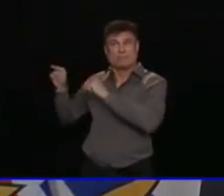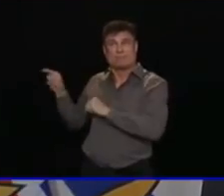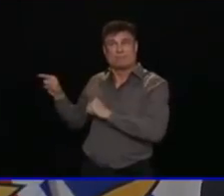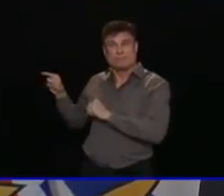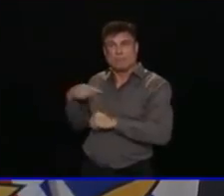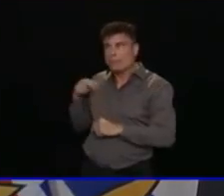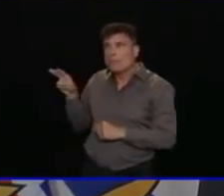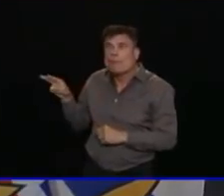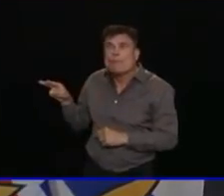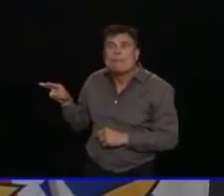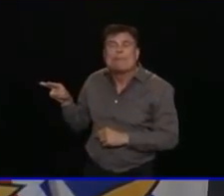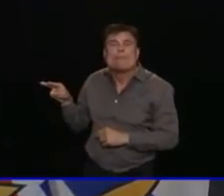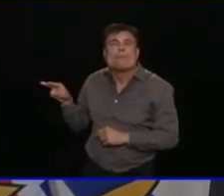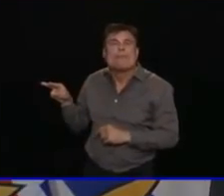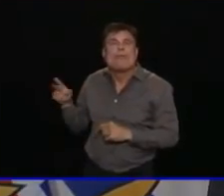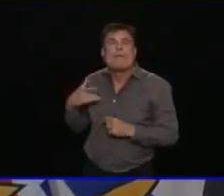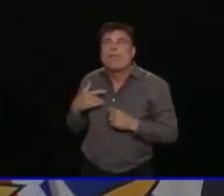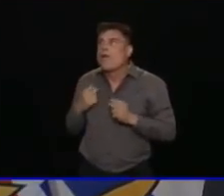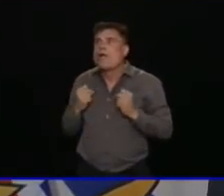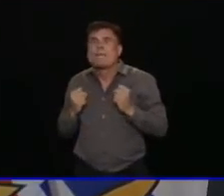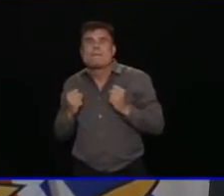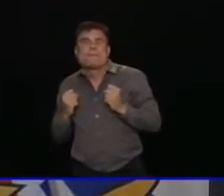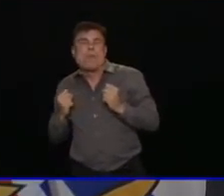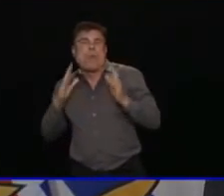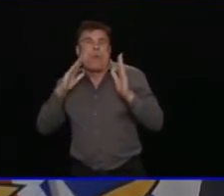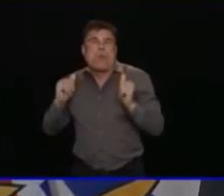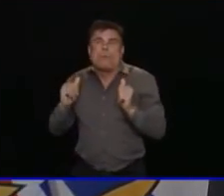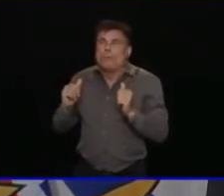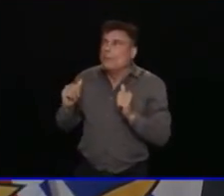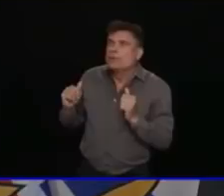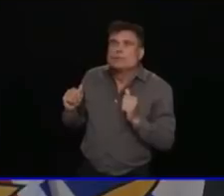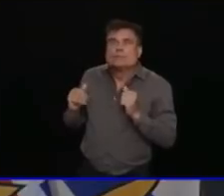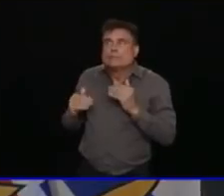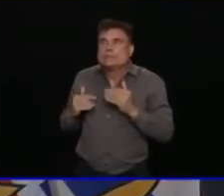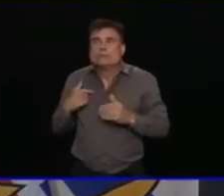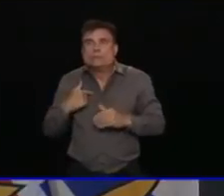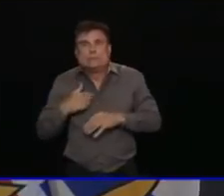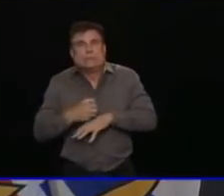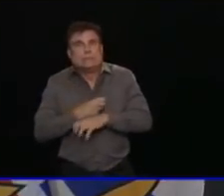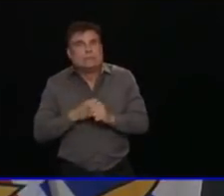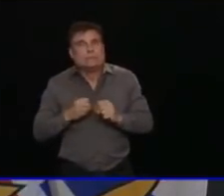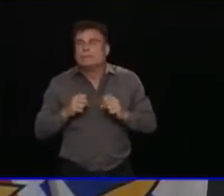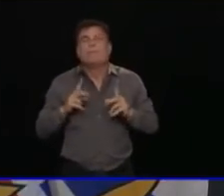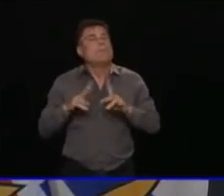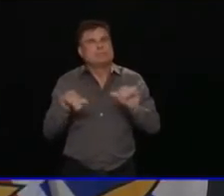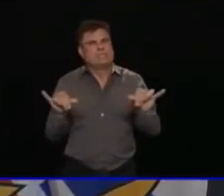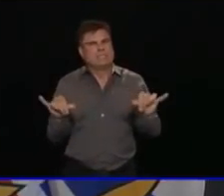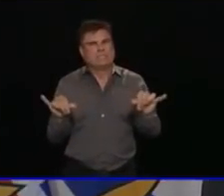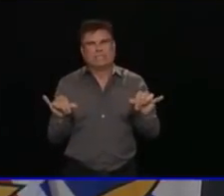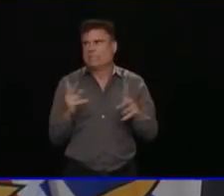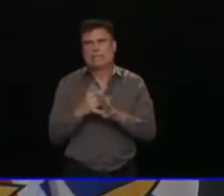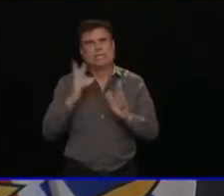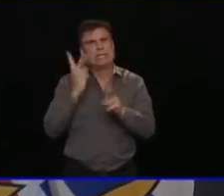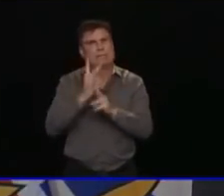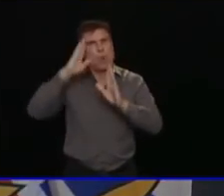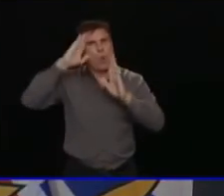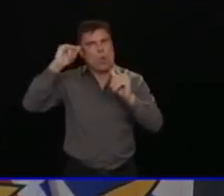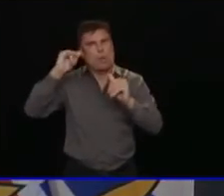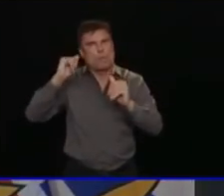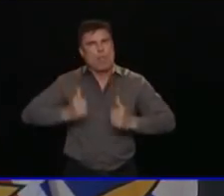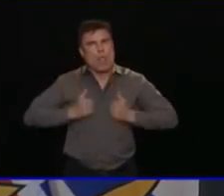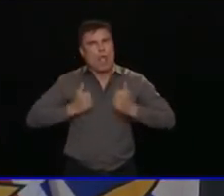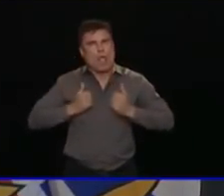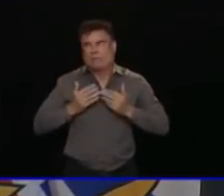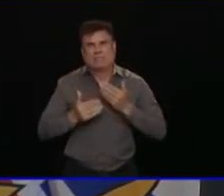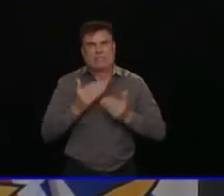the same. We're counting on each other, trusting each other to stop the spread. And today's results show that we must continue to